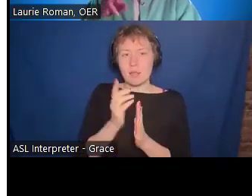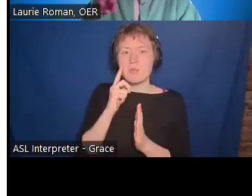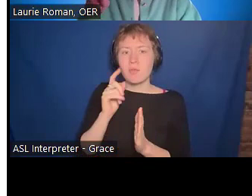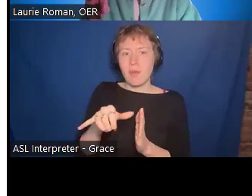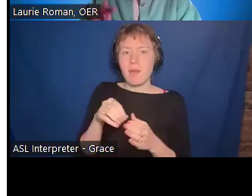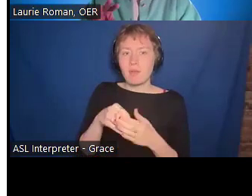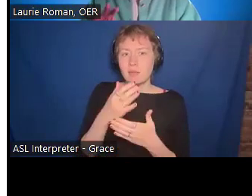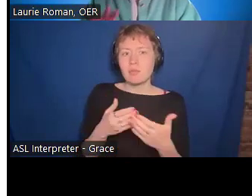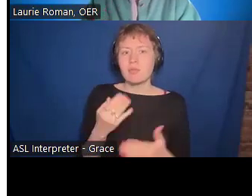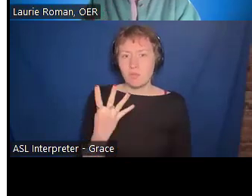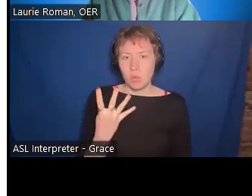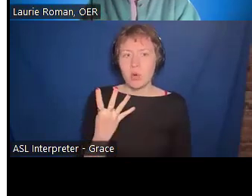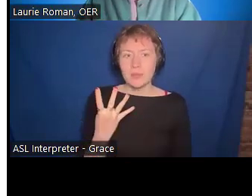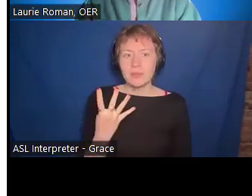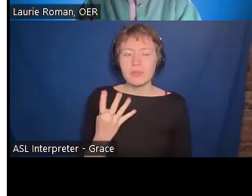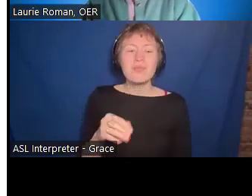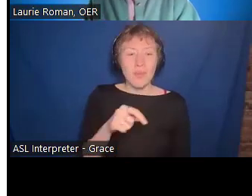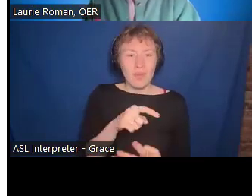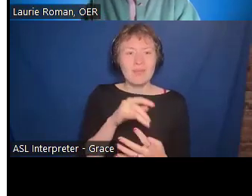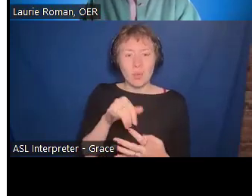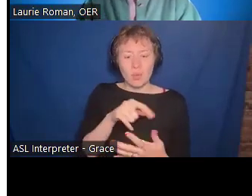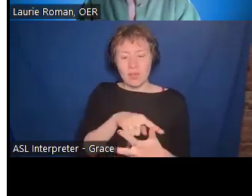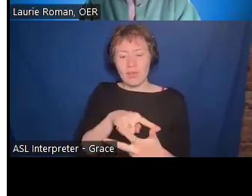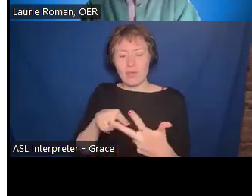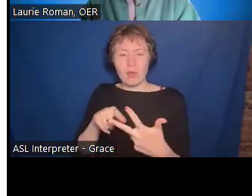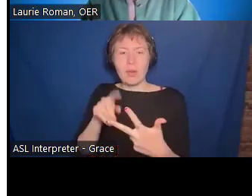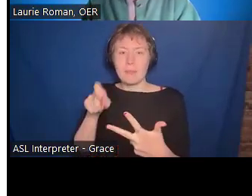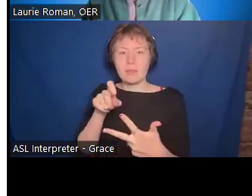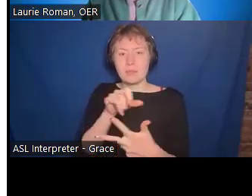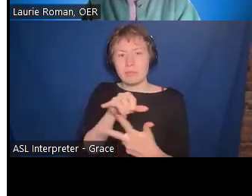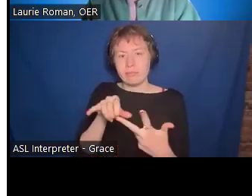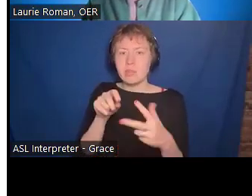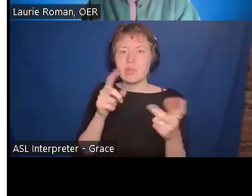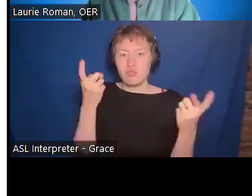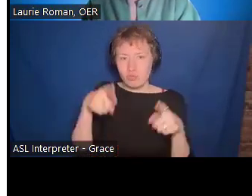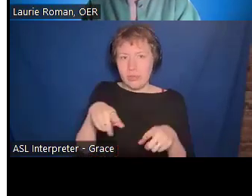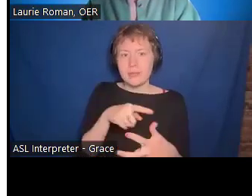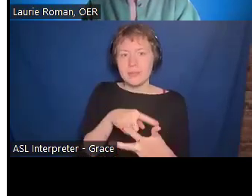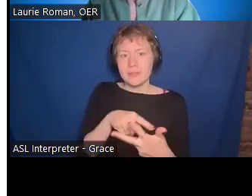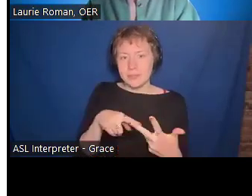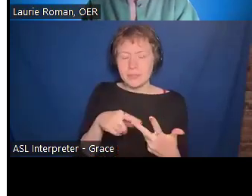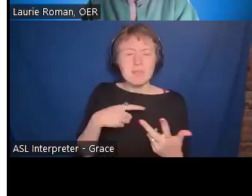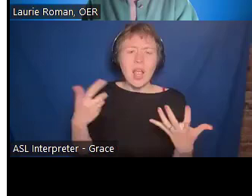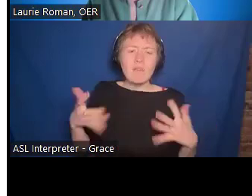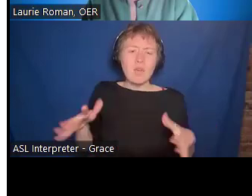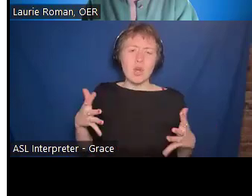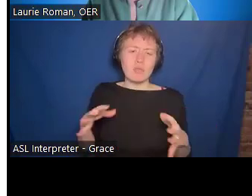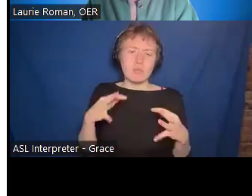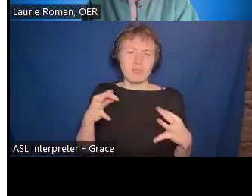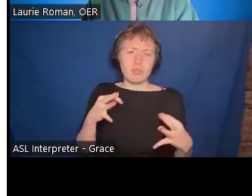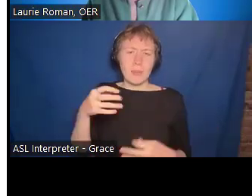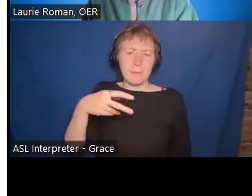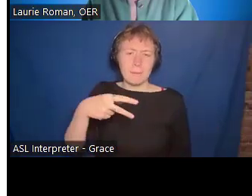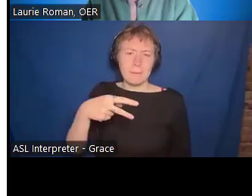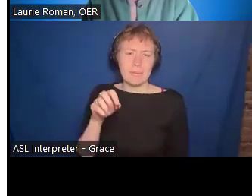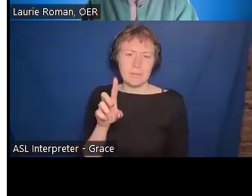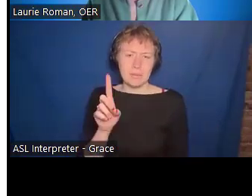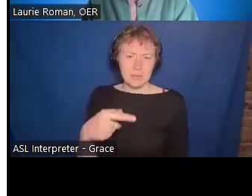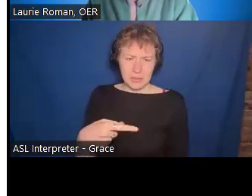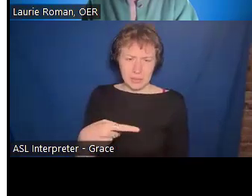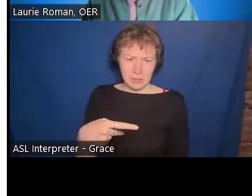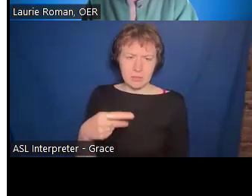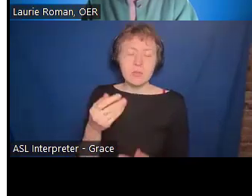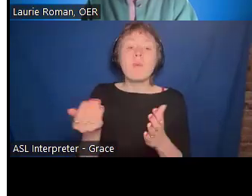again, those 3 need to agree. And I've already talked about PEDP. The important thing, just to again remind you